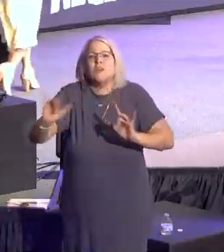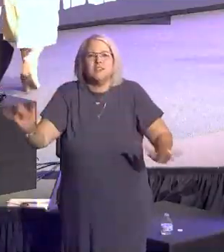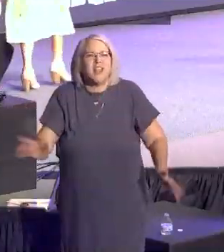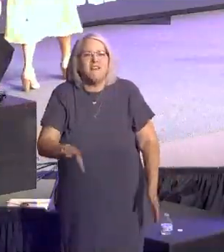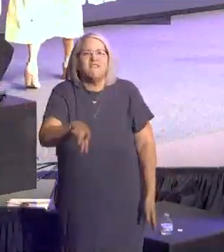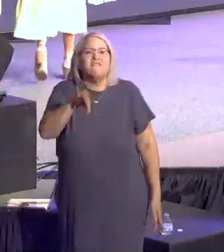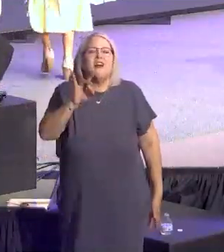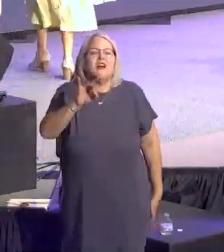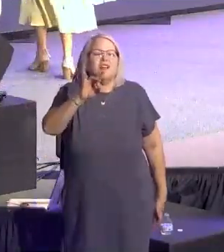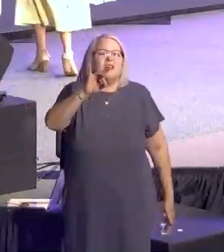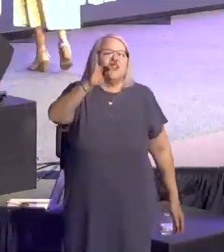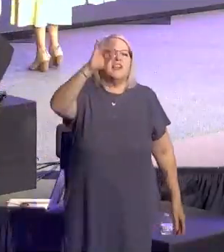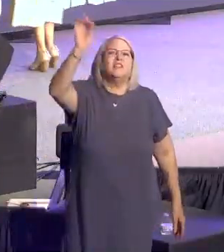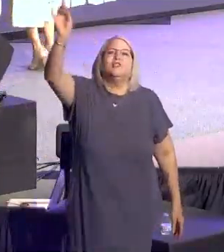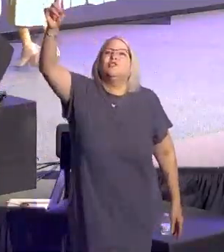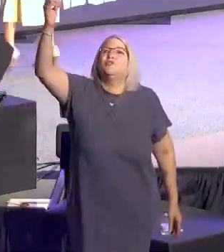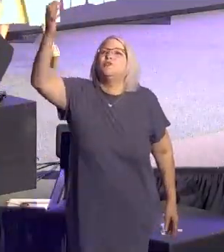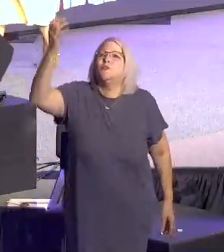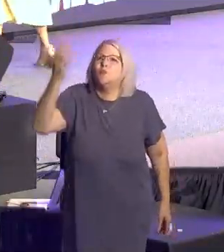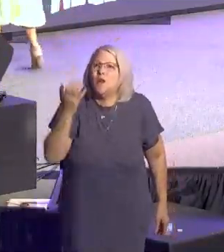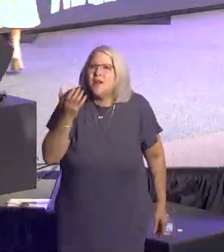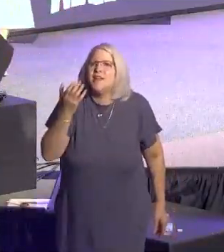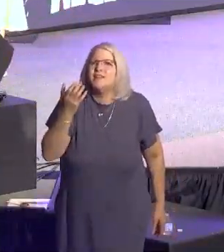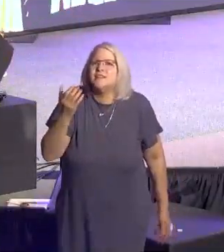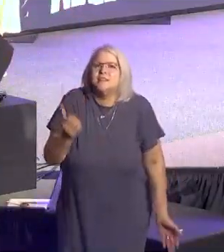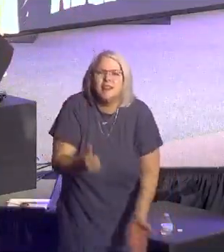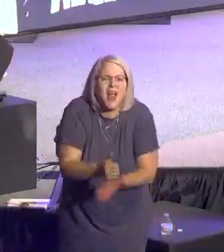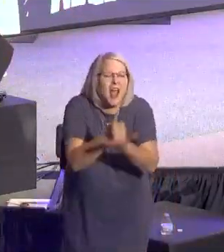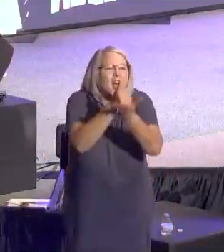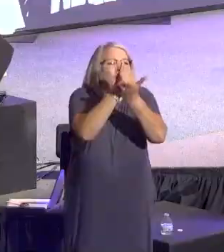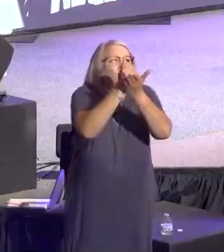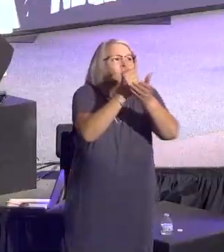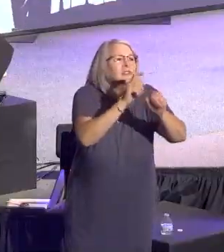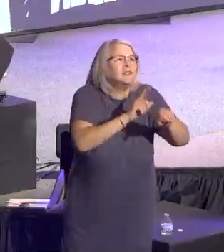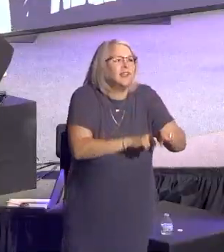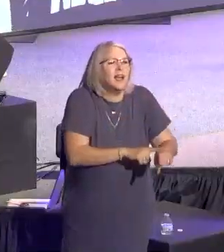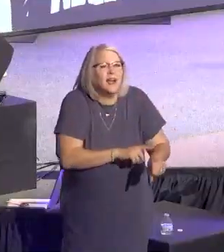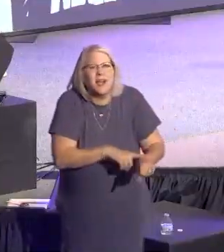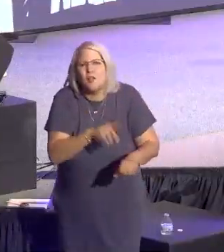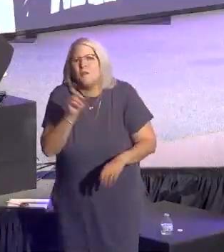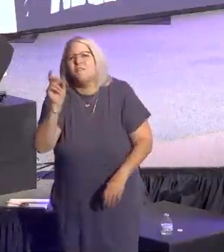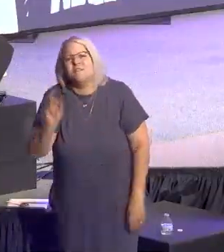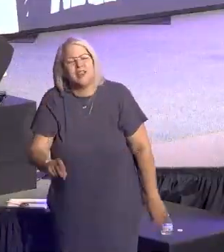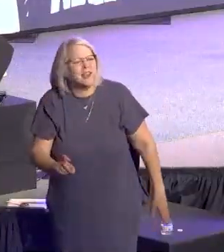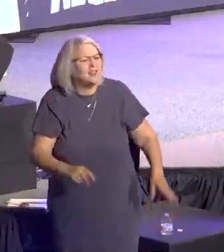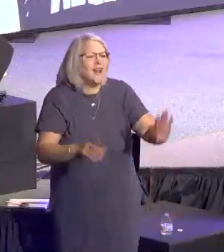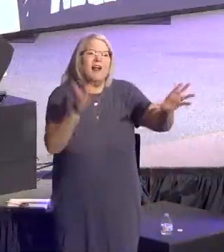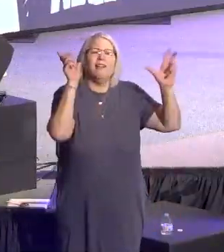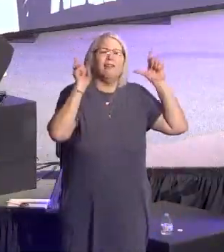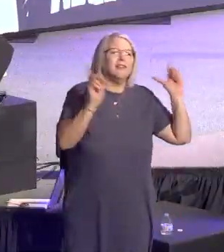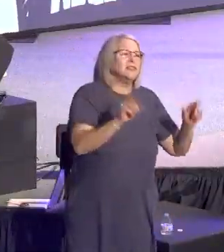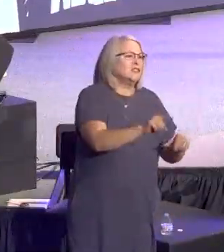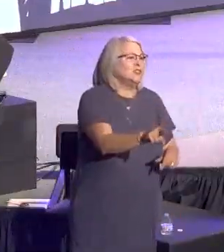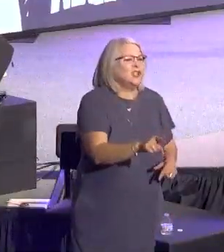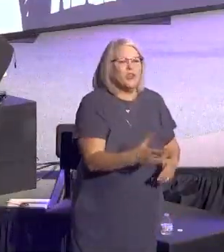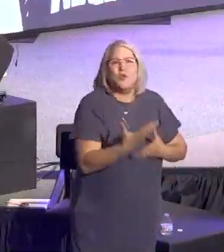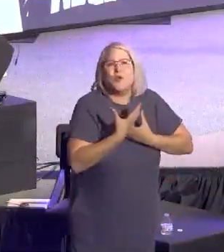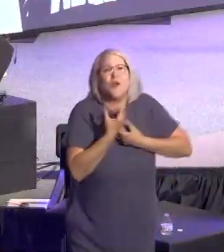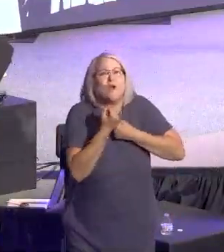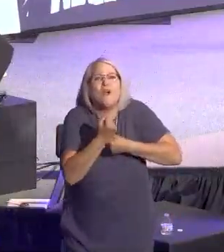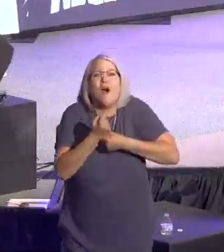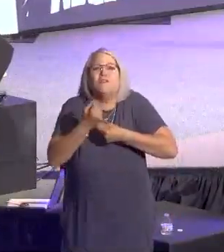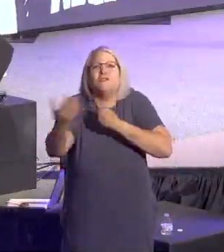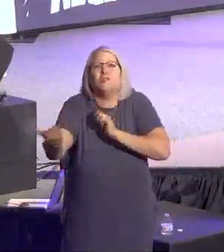find grace to help in time of need. Listen, Christian, you can come confidently before the